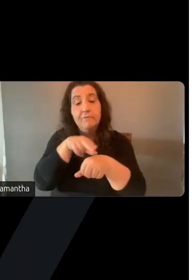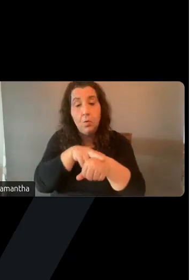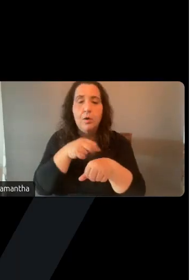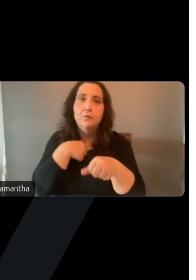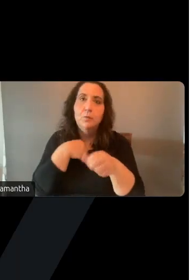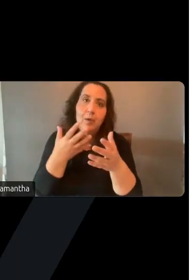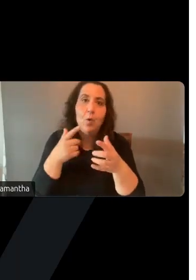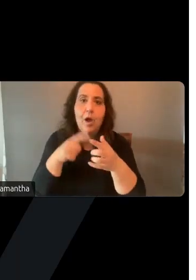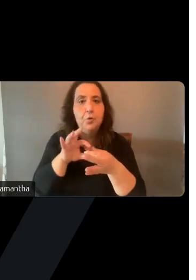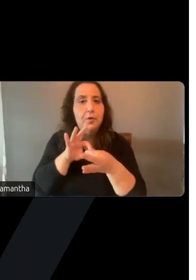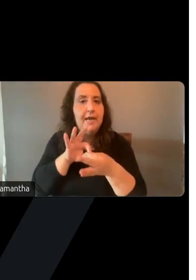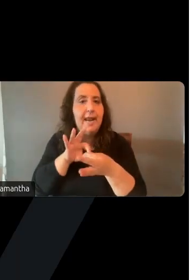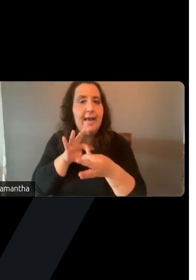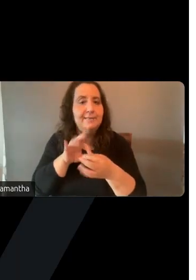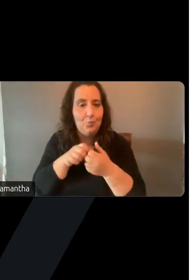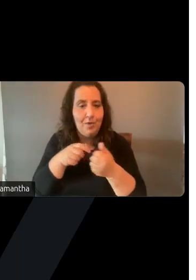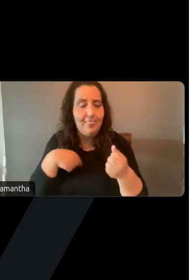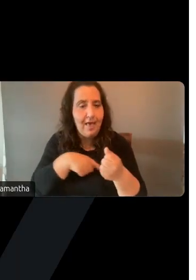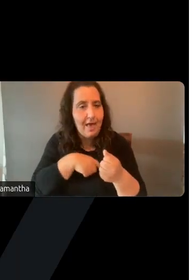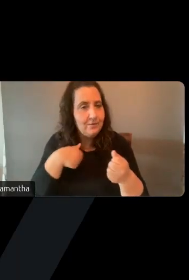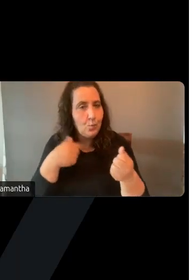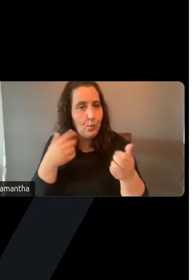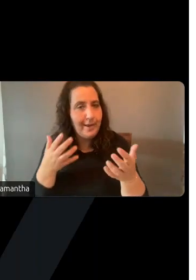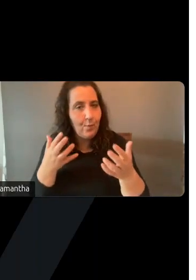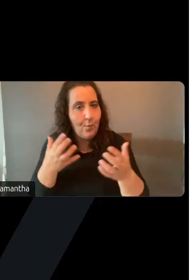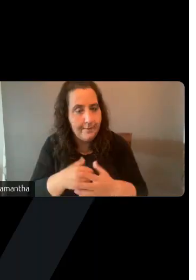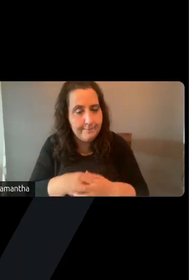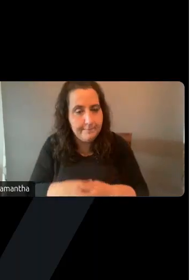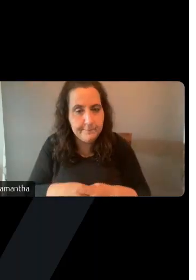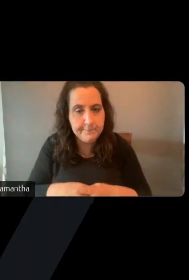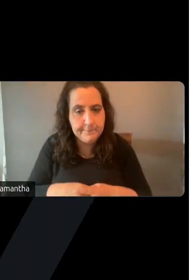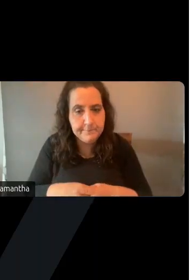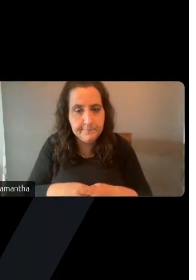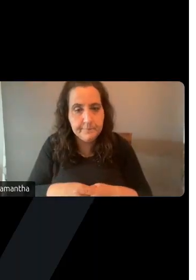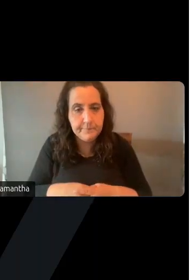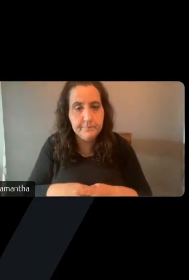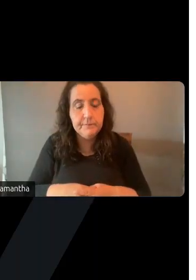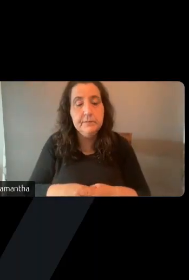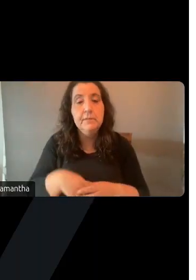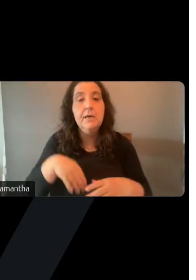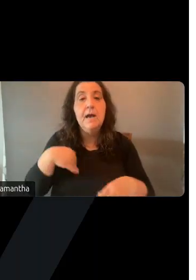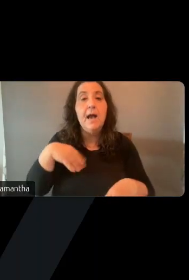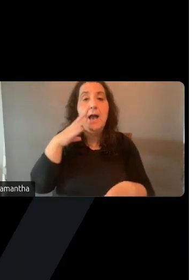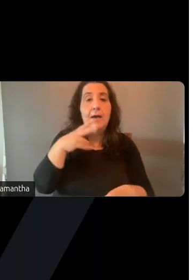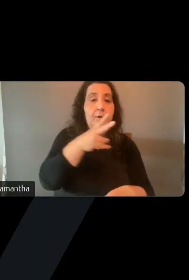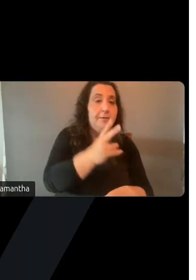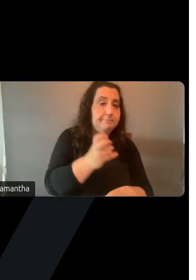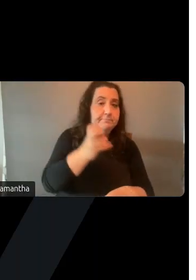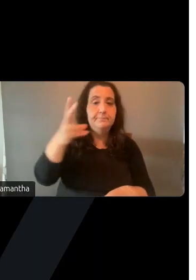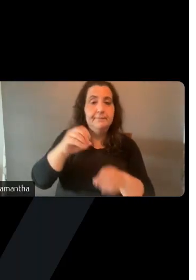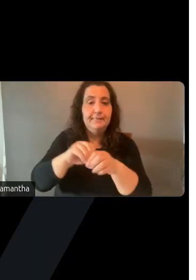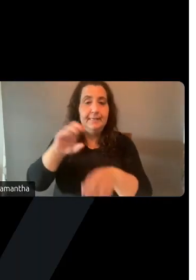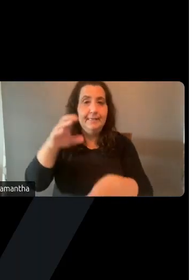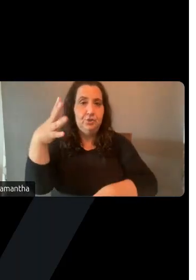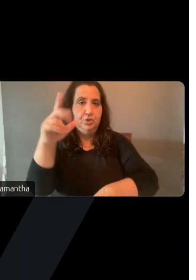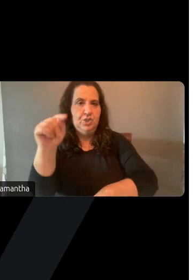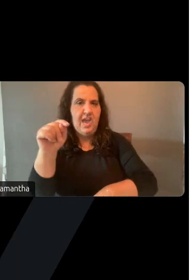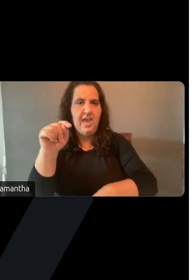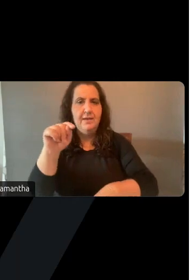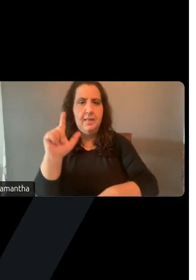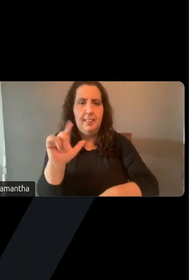And of course, we want you to stay connected with us. And I'll drop in the chat the following